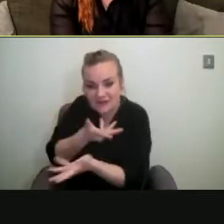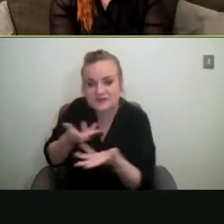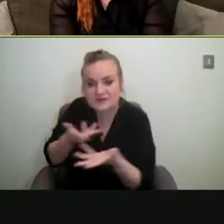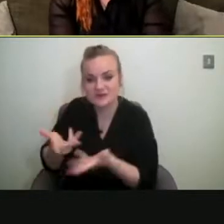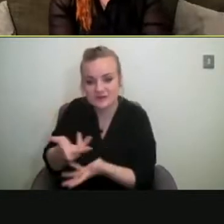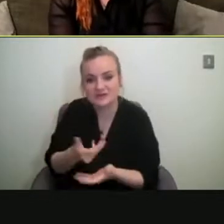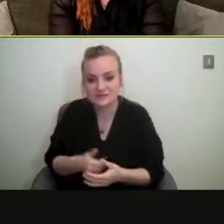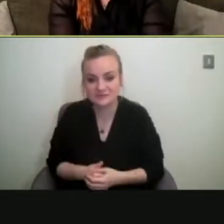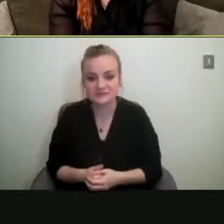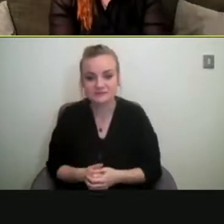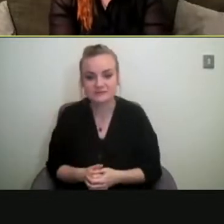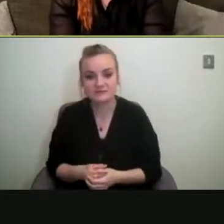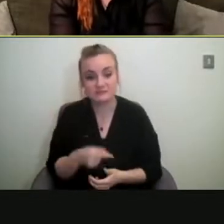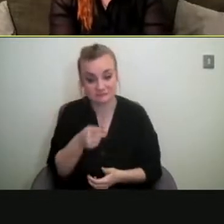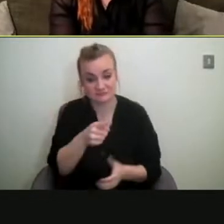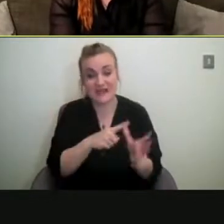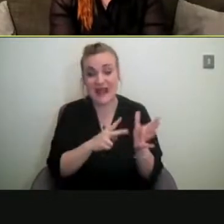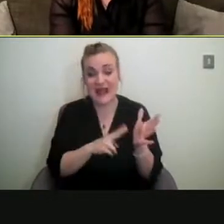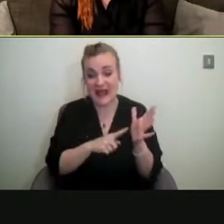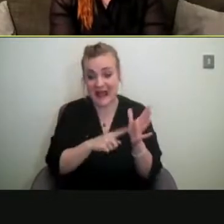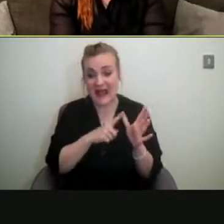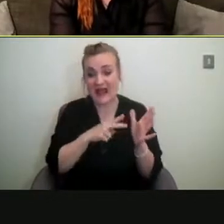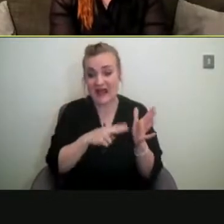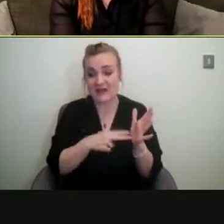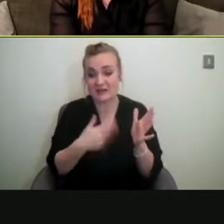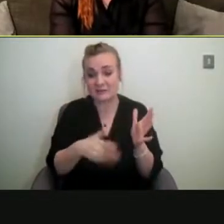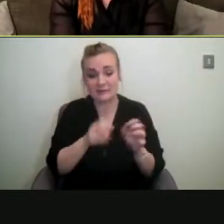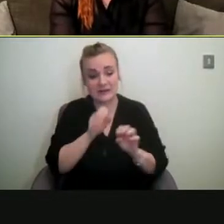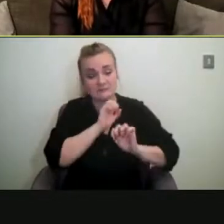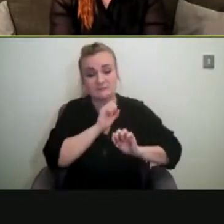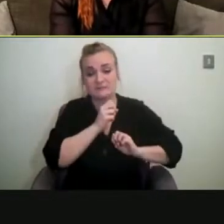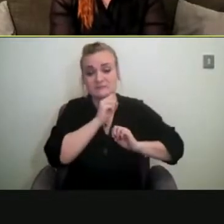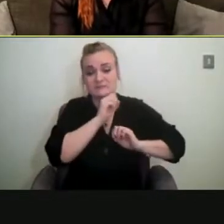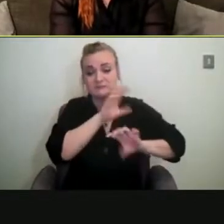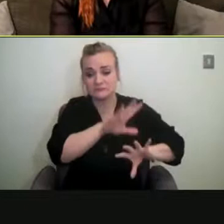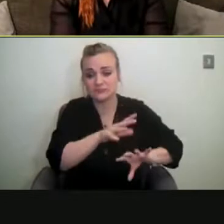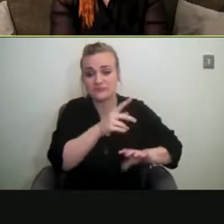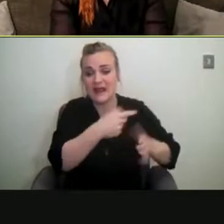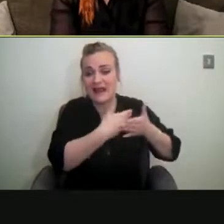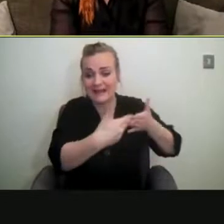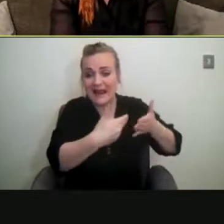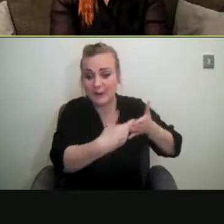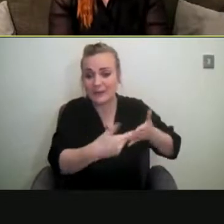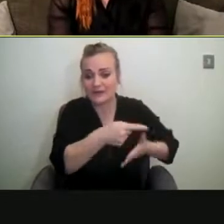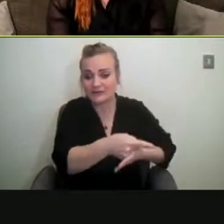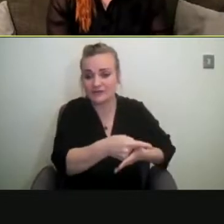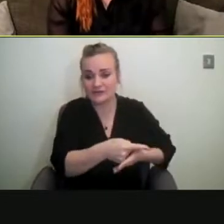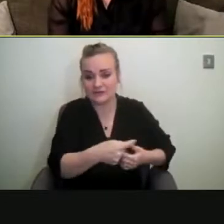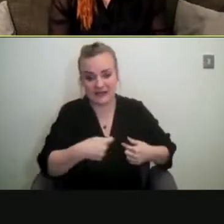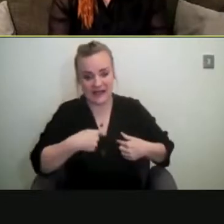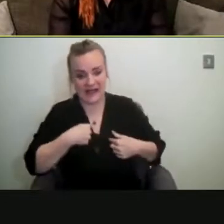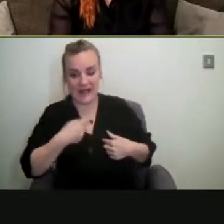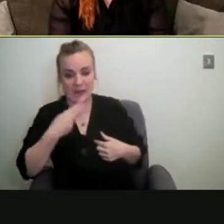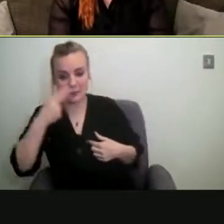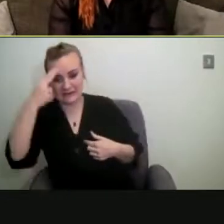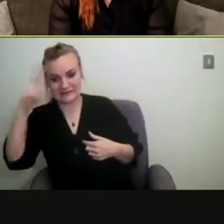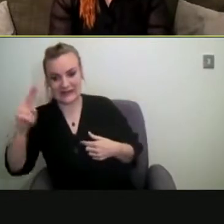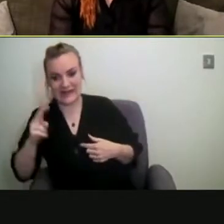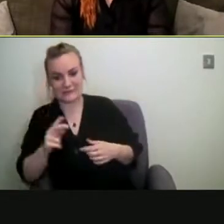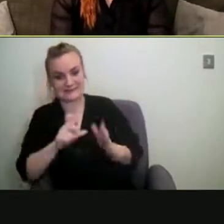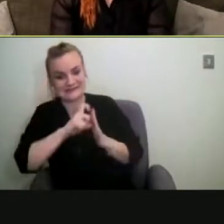that point Alan's making about language and what we kind of call a disability,